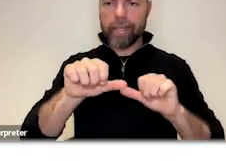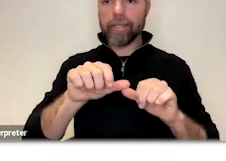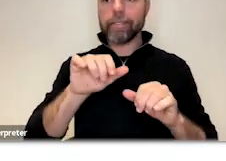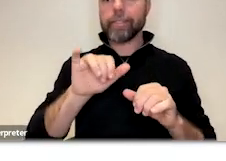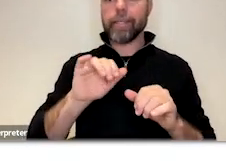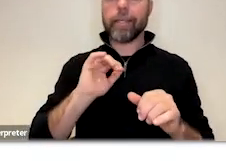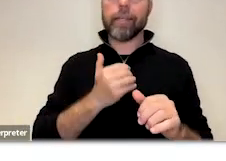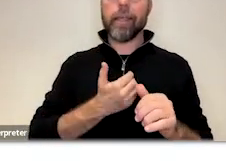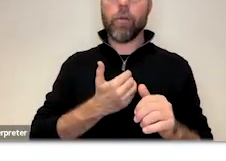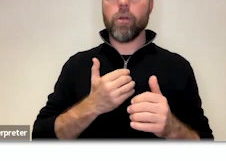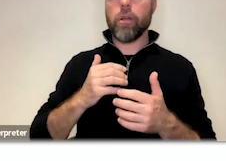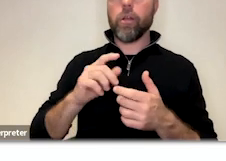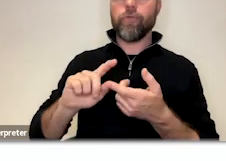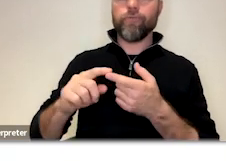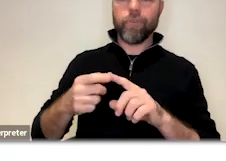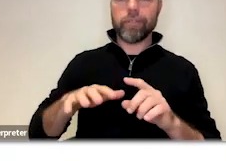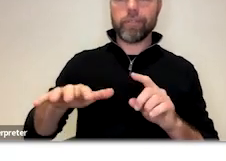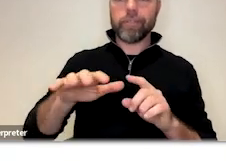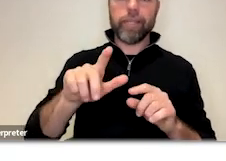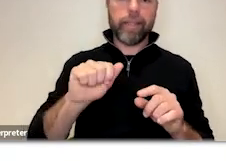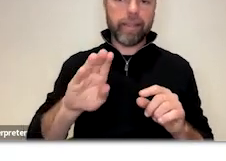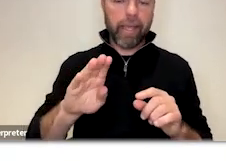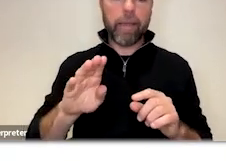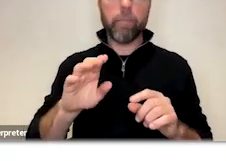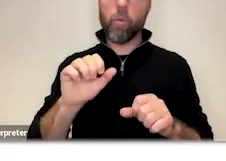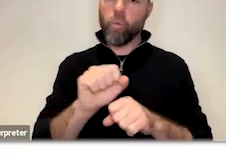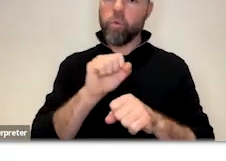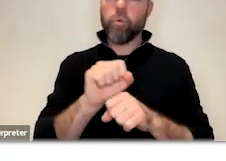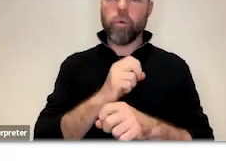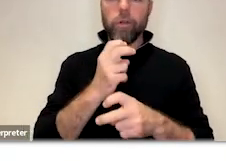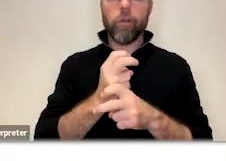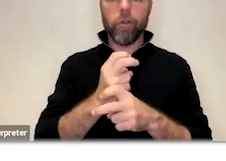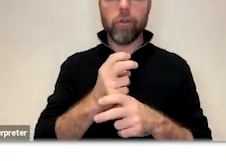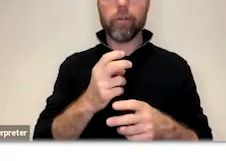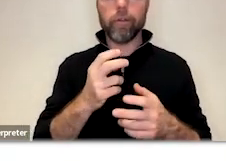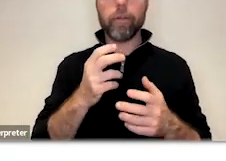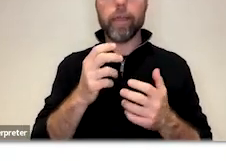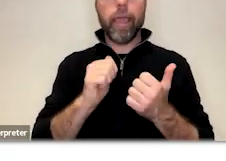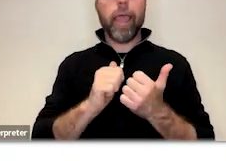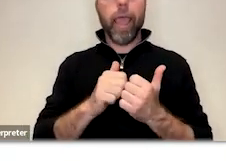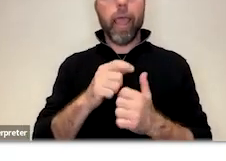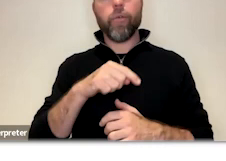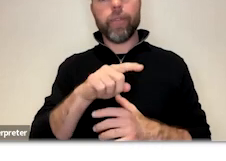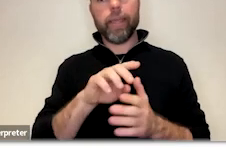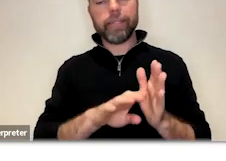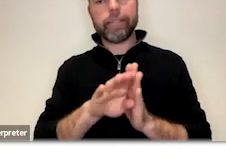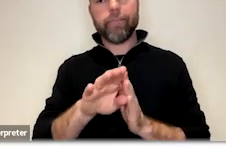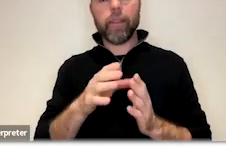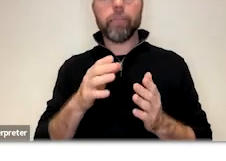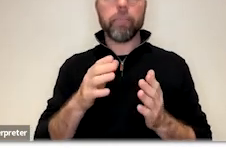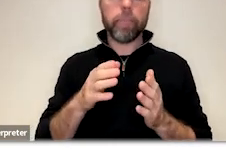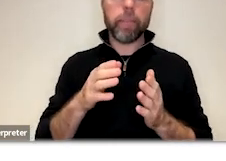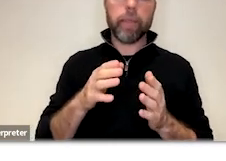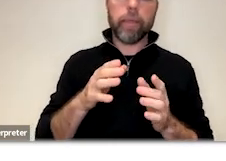friends at the laboratory have worked so hard on and how they've developed their methodologies, how